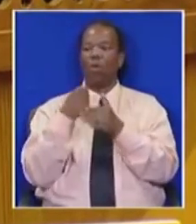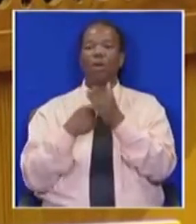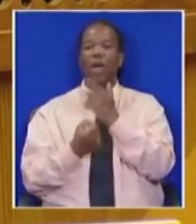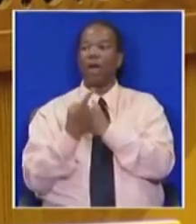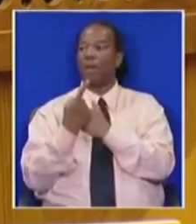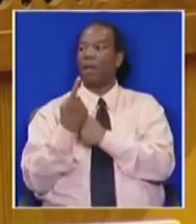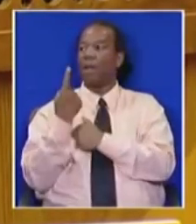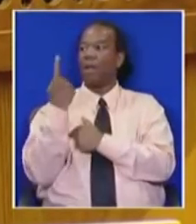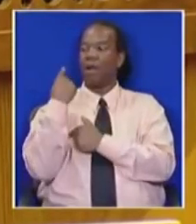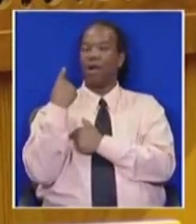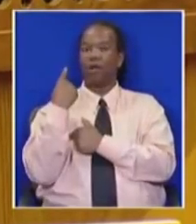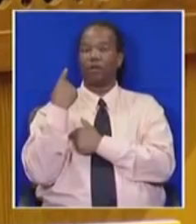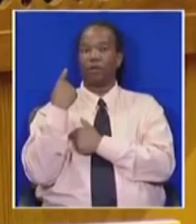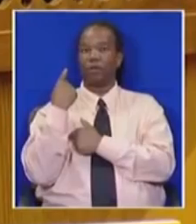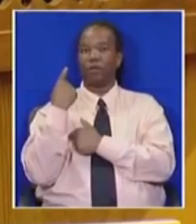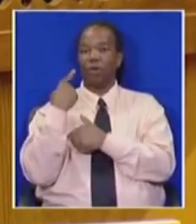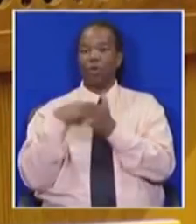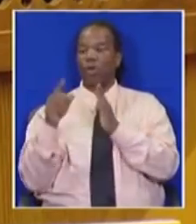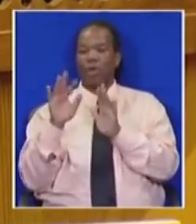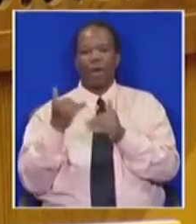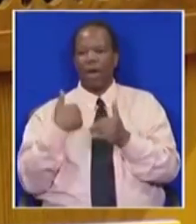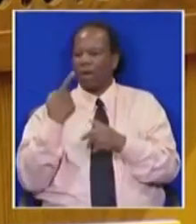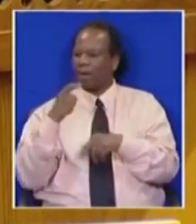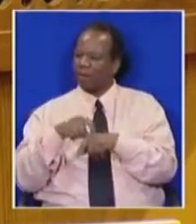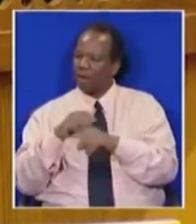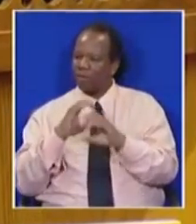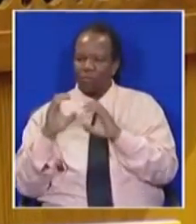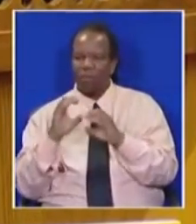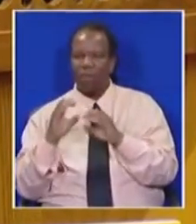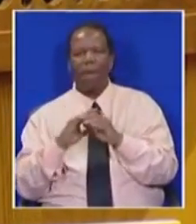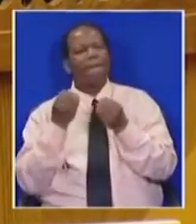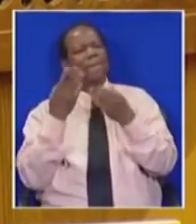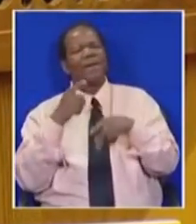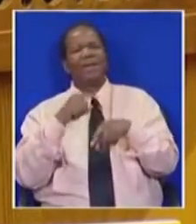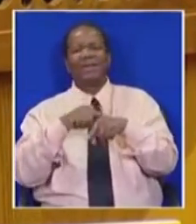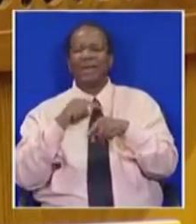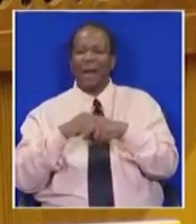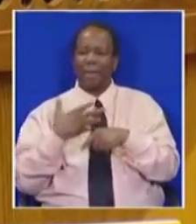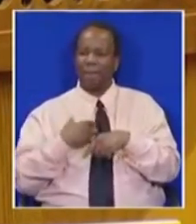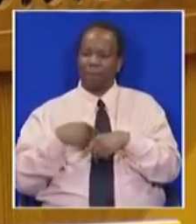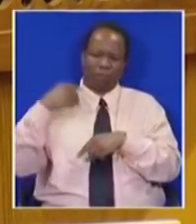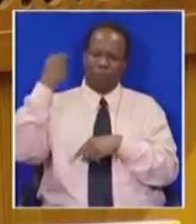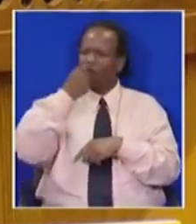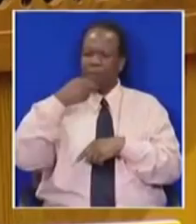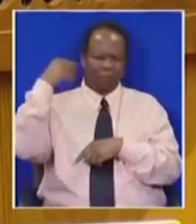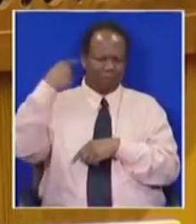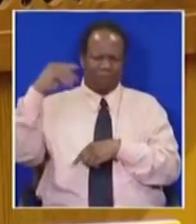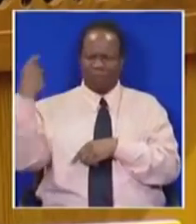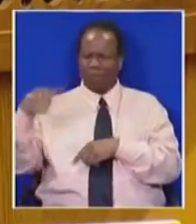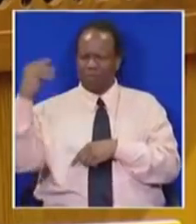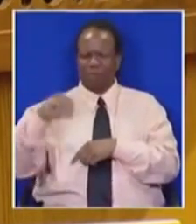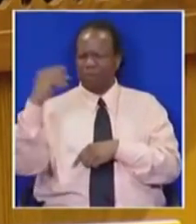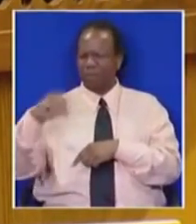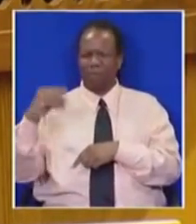to speak to him one last time. Morgan was beaten nearly to death many times for his political activism, and he never